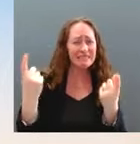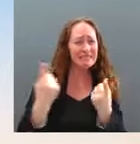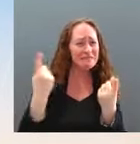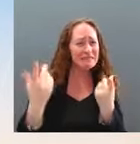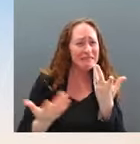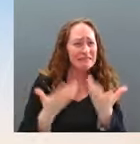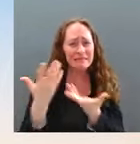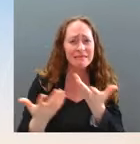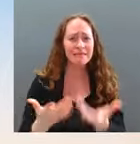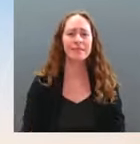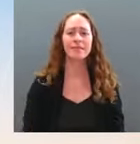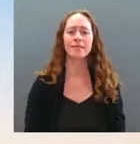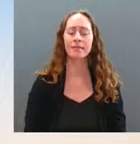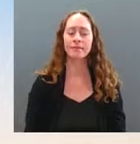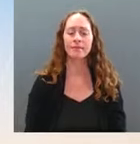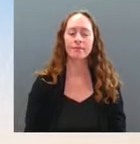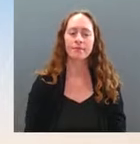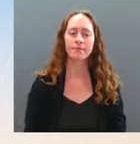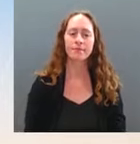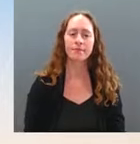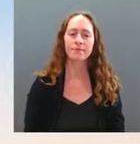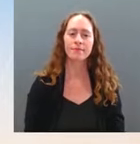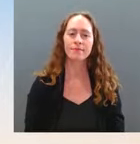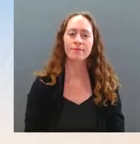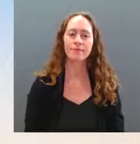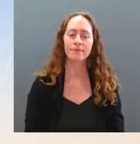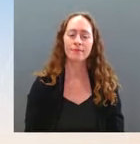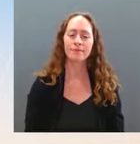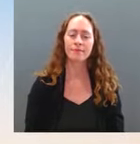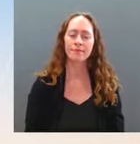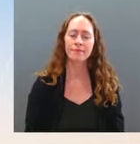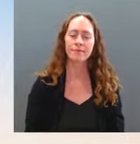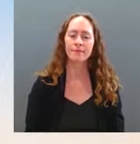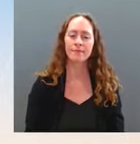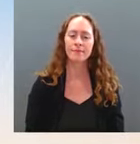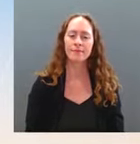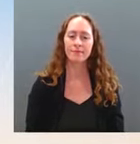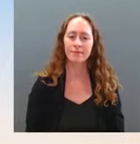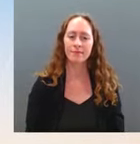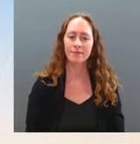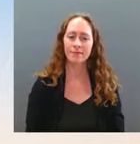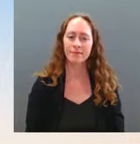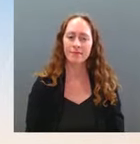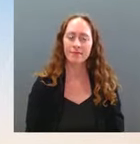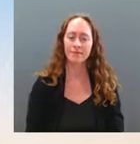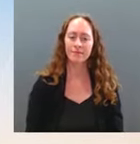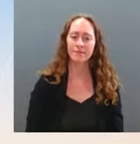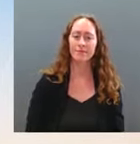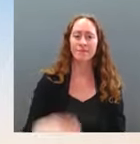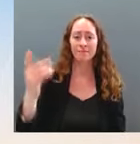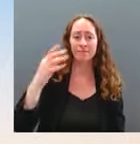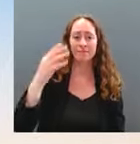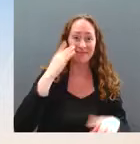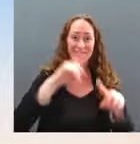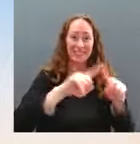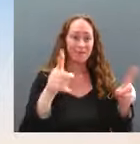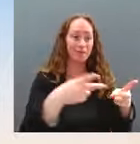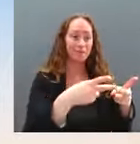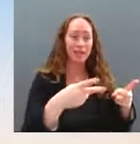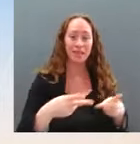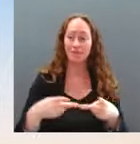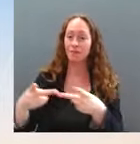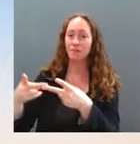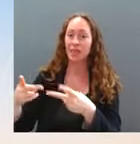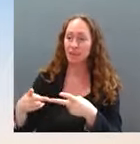sense that they were in two events at the White House together within 2 days. She tested positive. Sure. Okay. Well, for clarity purposes, the